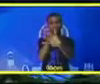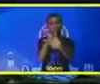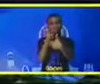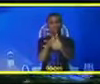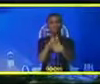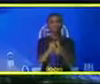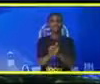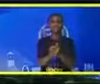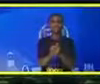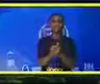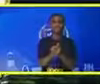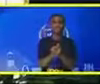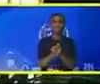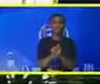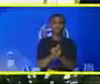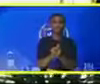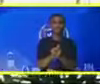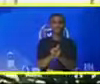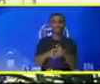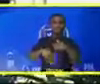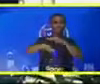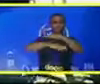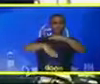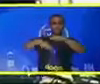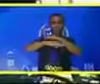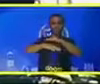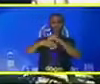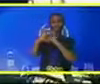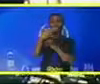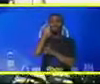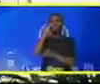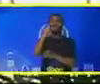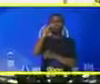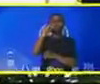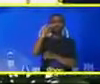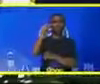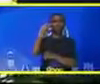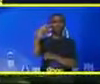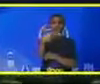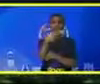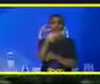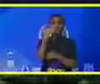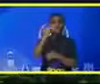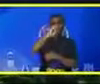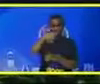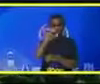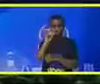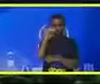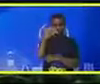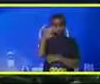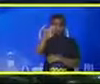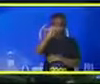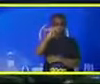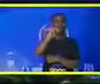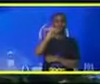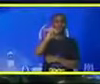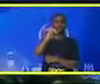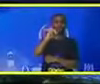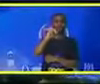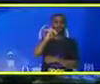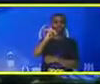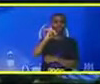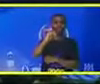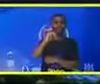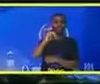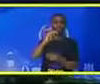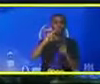prophet, Anna the prophetess, and then John the prophet, who you call the Baptist, to the point that John